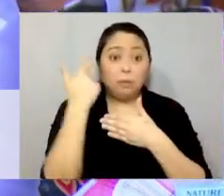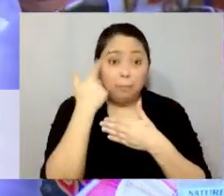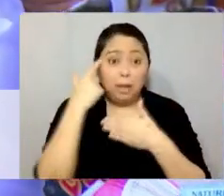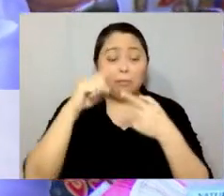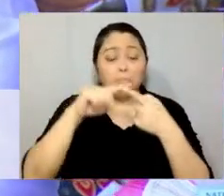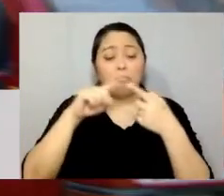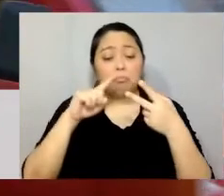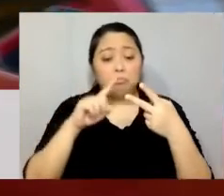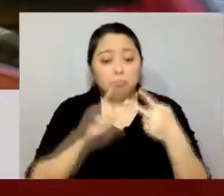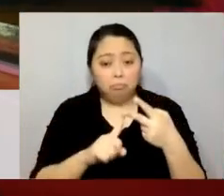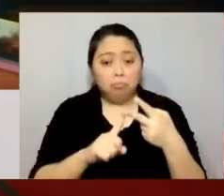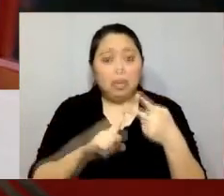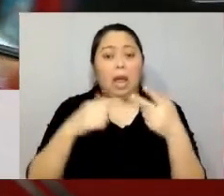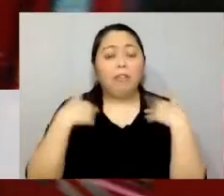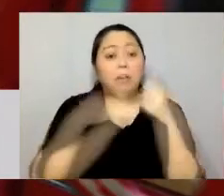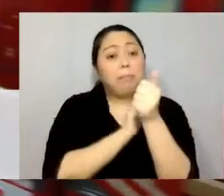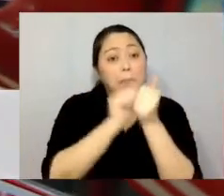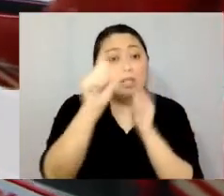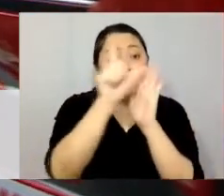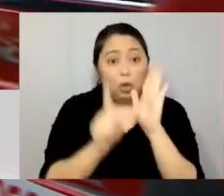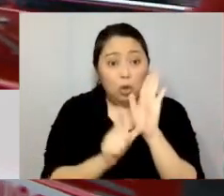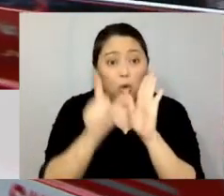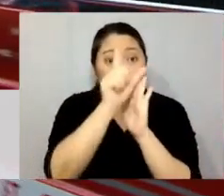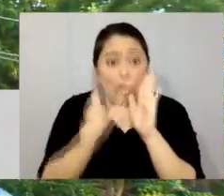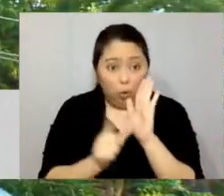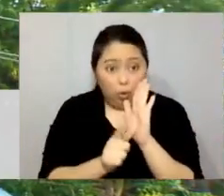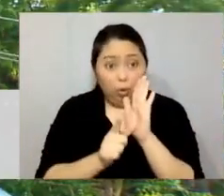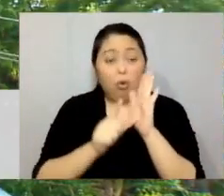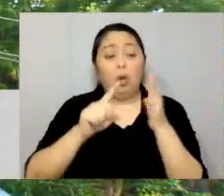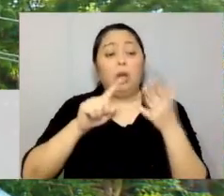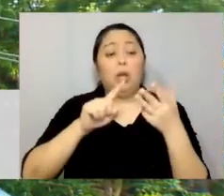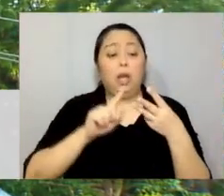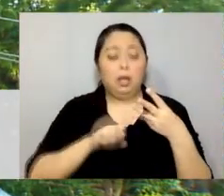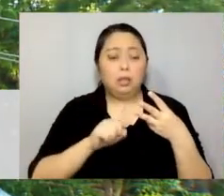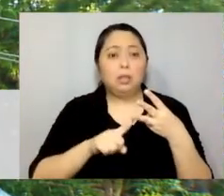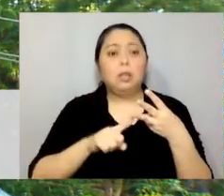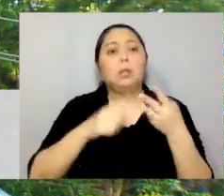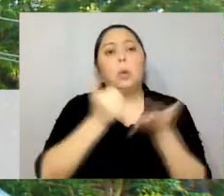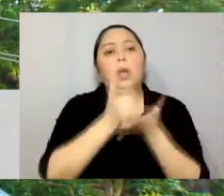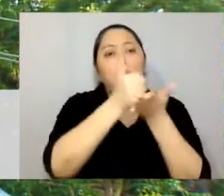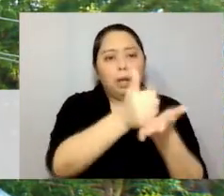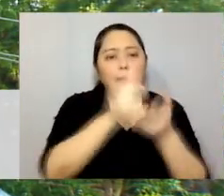of life. This after peace advocacy group Mindanao People's